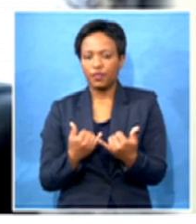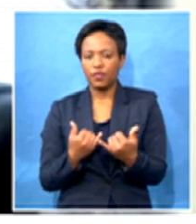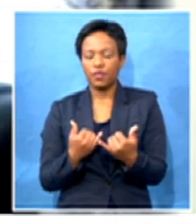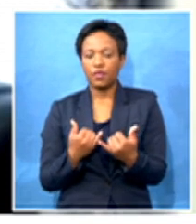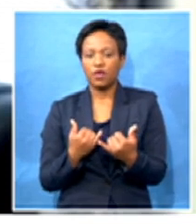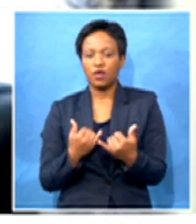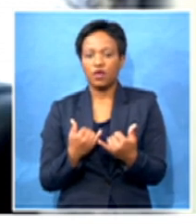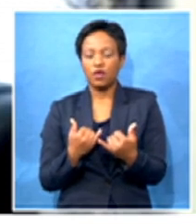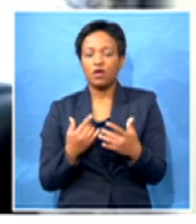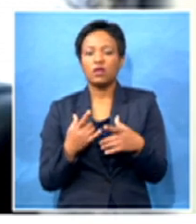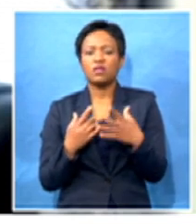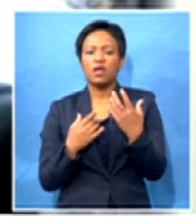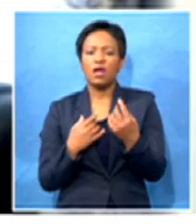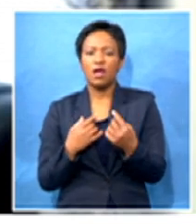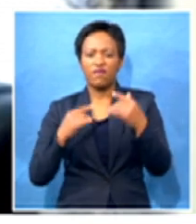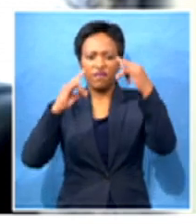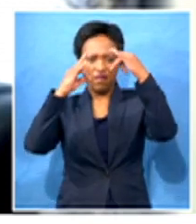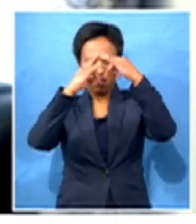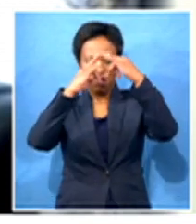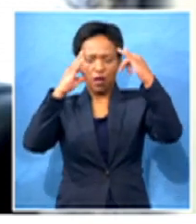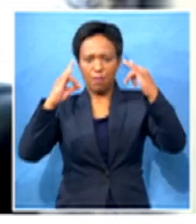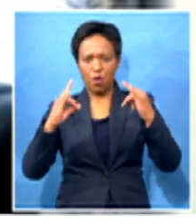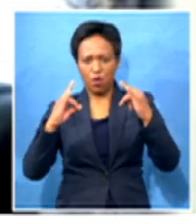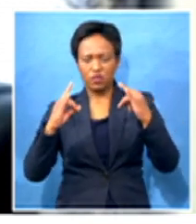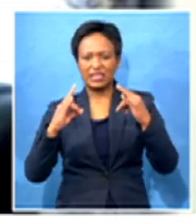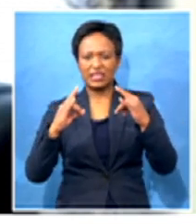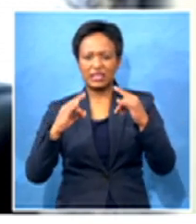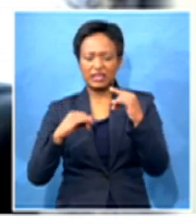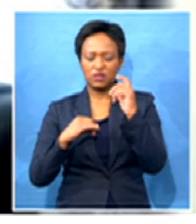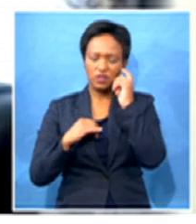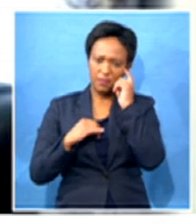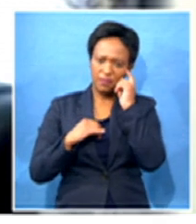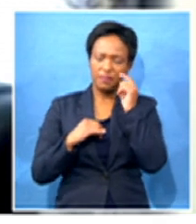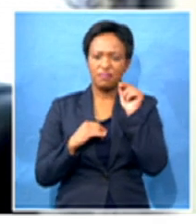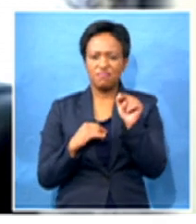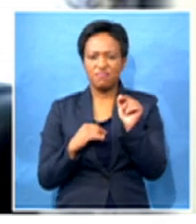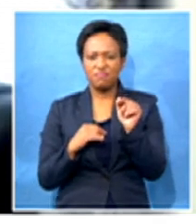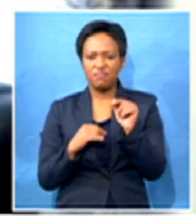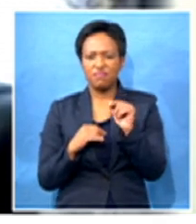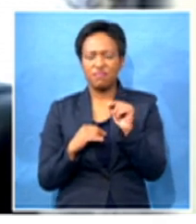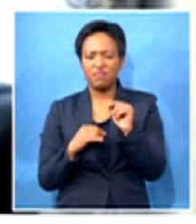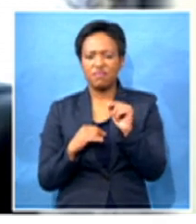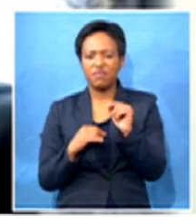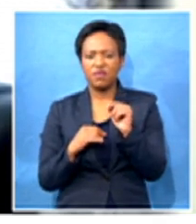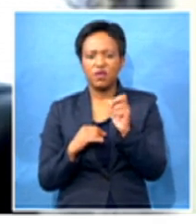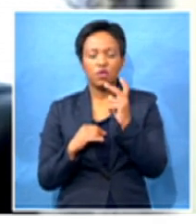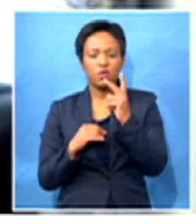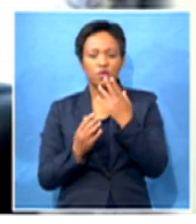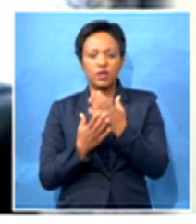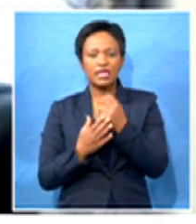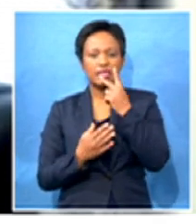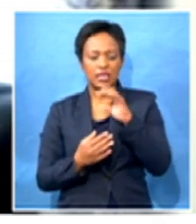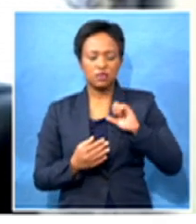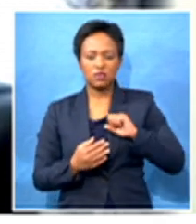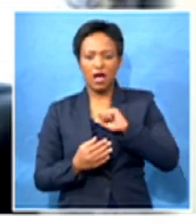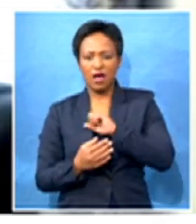for them to sleep. And you could see that our employees had a fear